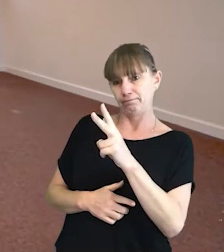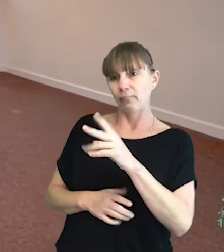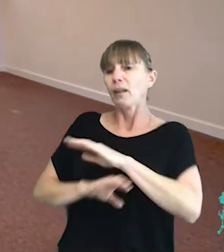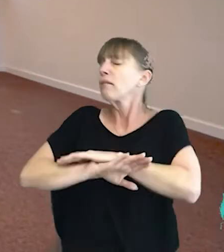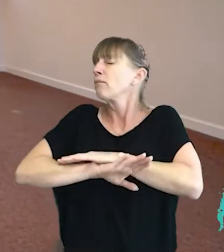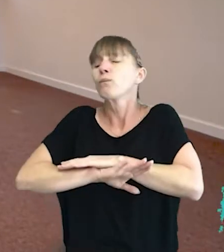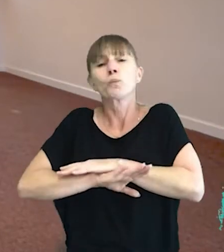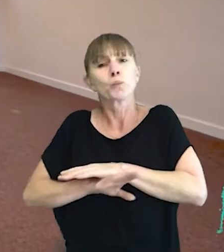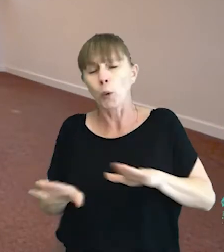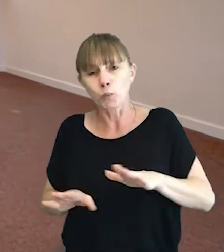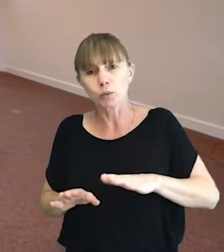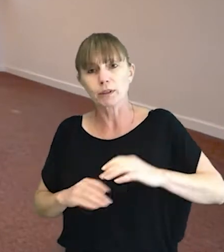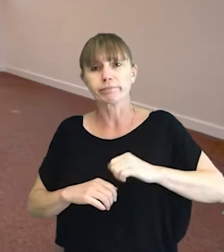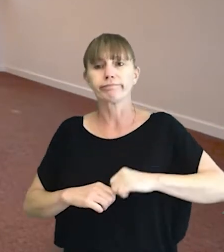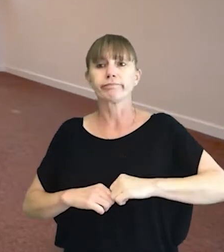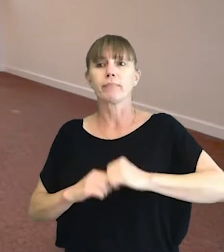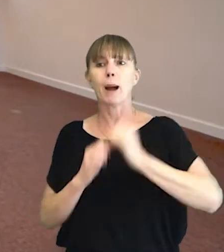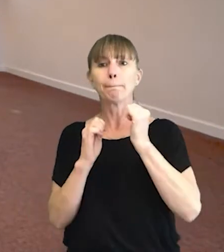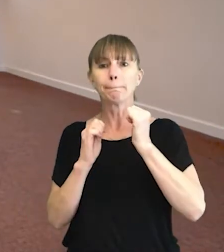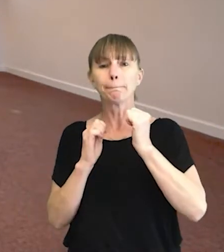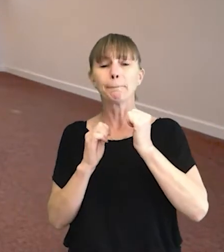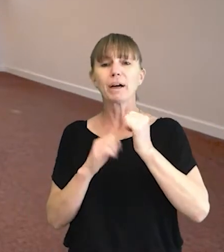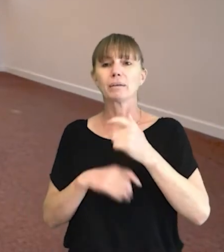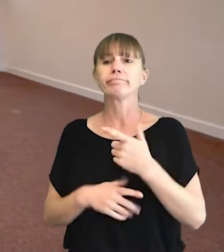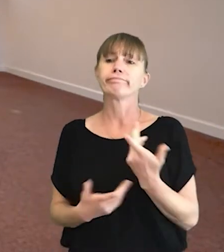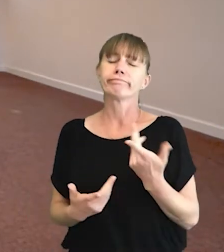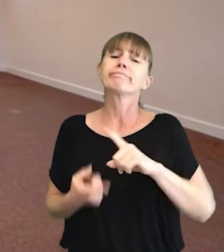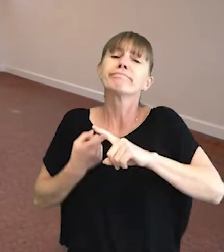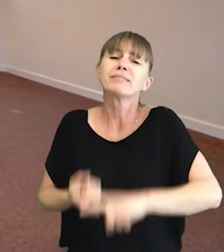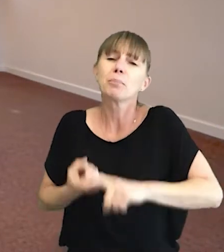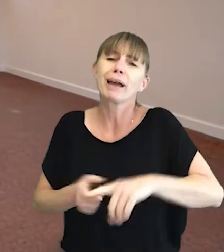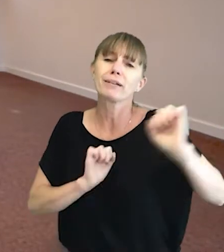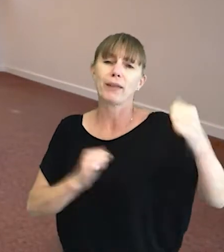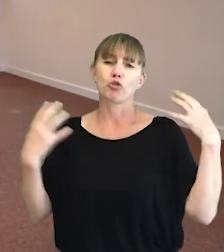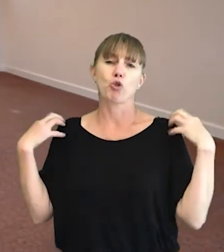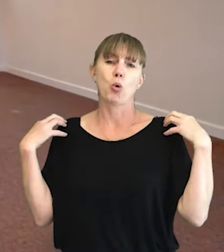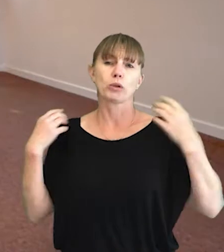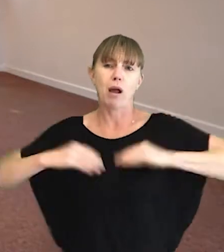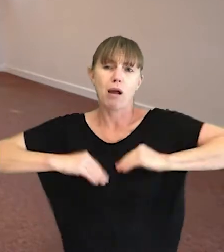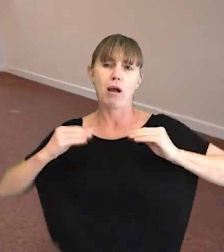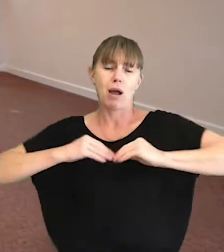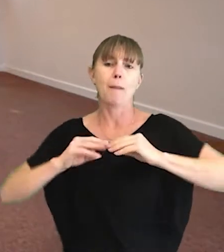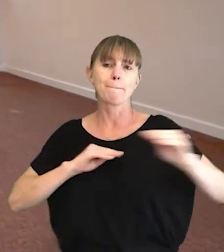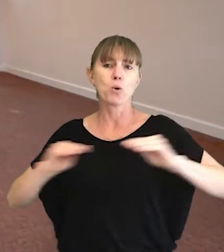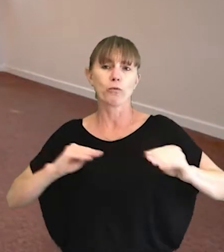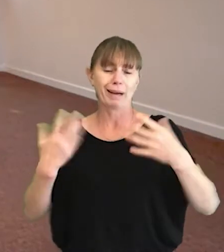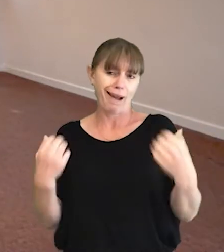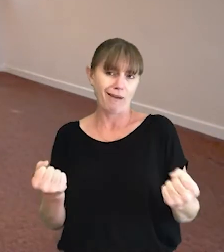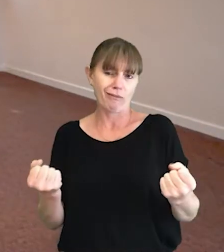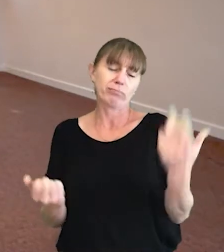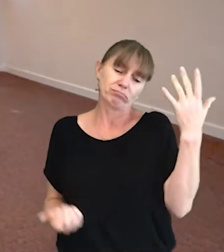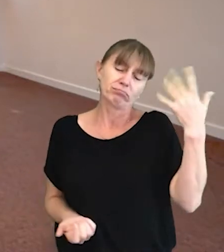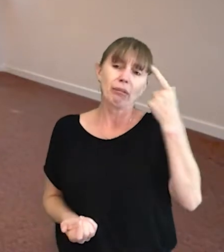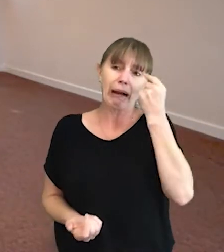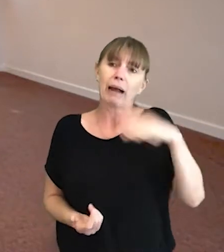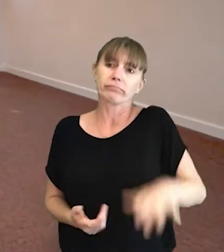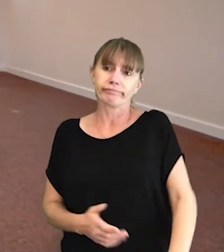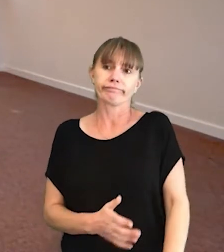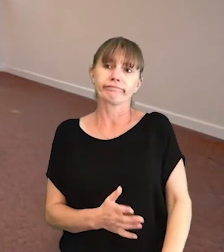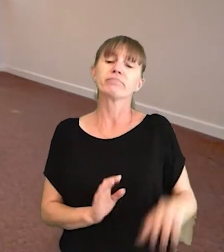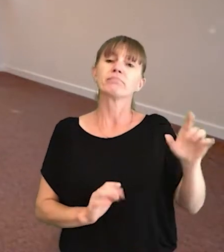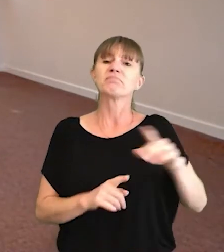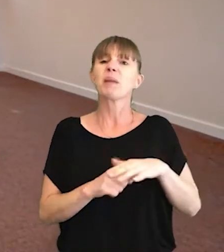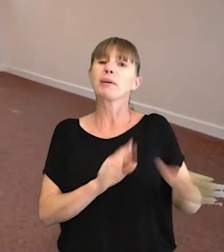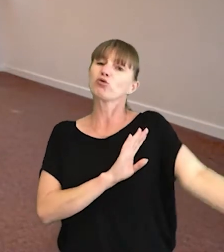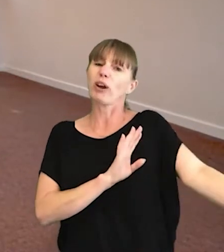If it won't go to a 90-degree angle, put the arm, depending on their shoulder flexibility, the arm can just sit